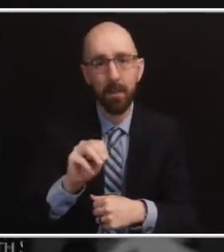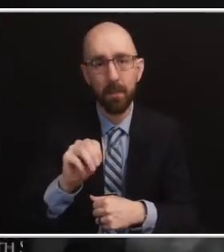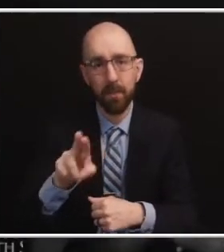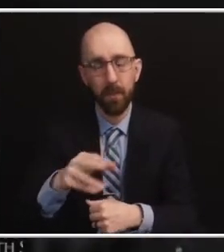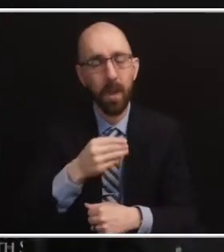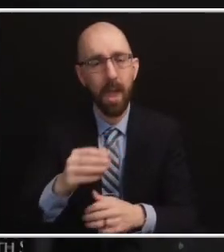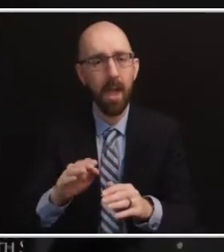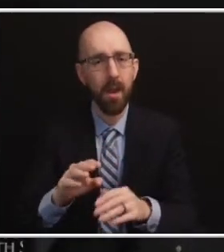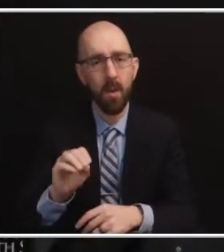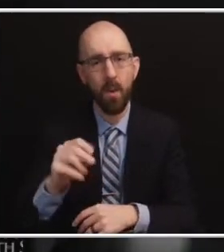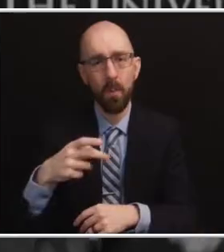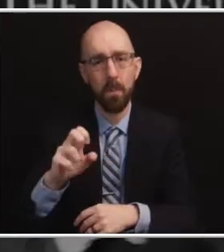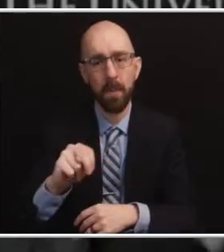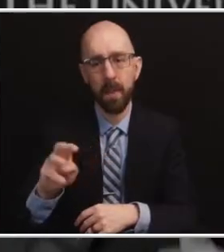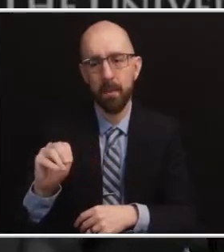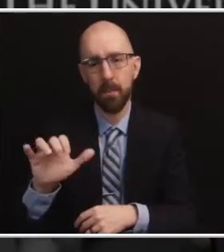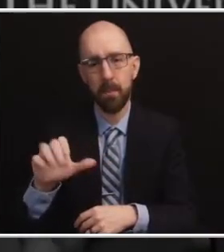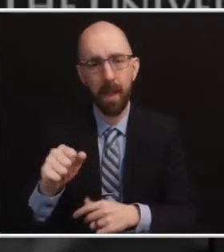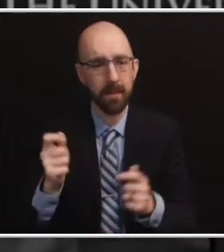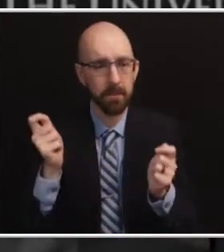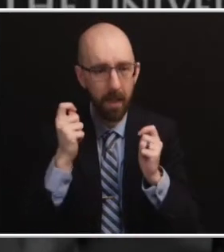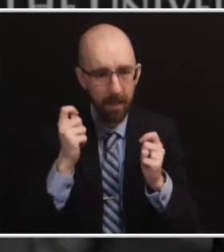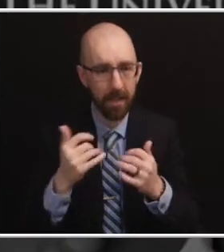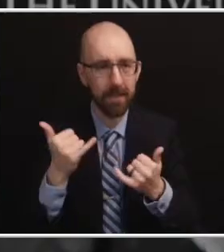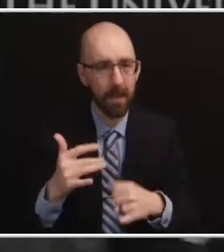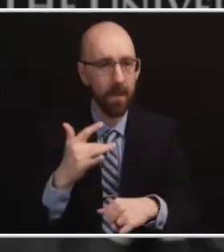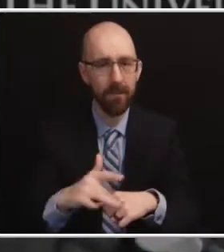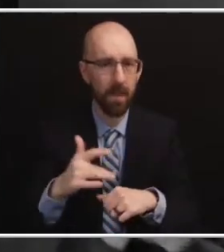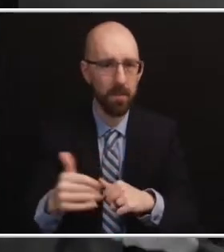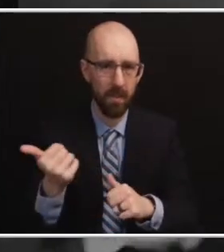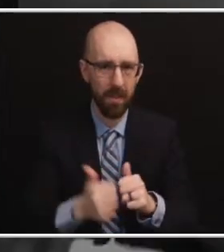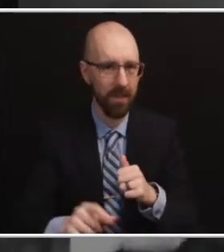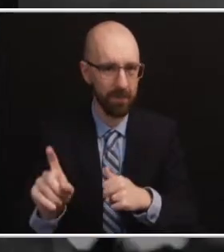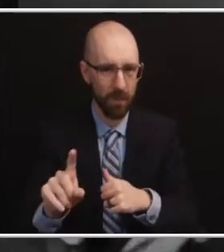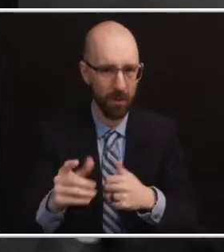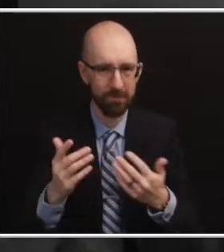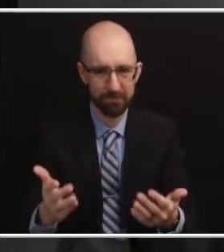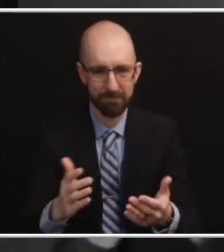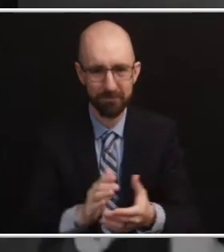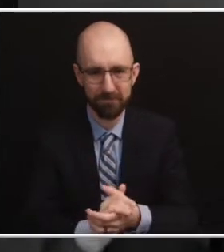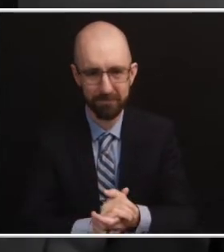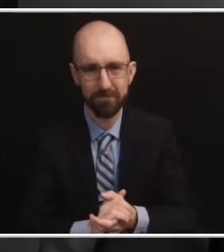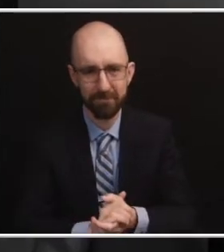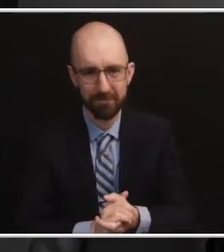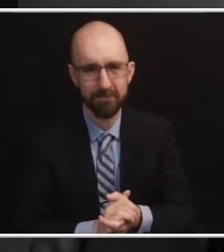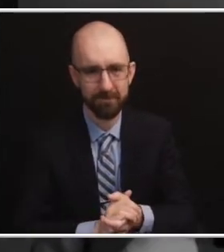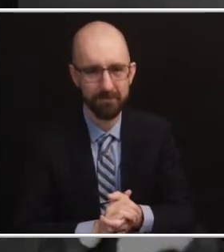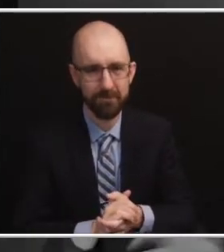mics with Dr. Stites podcasts. Now, everywhere podcasts are available.